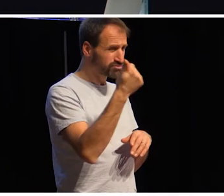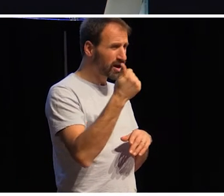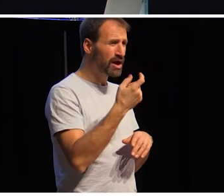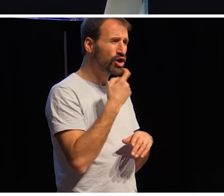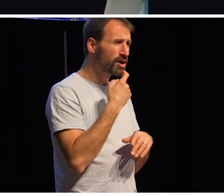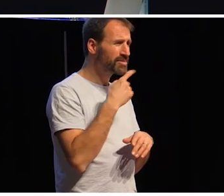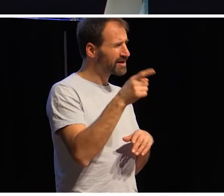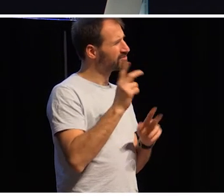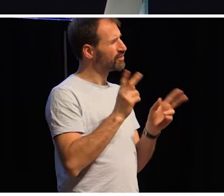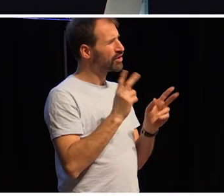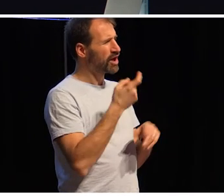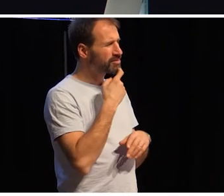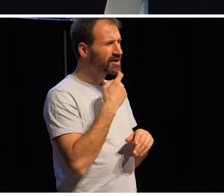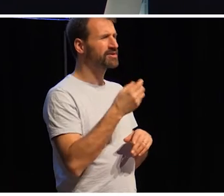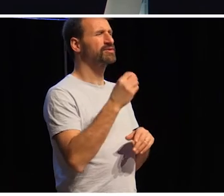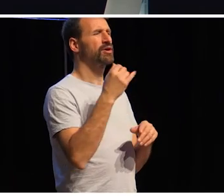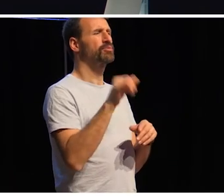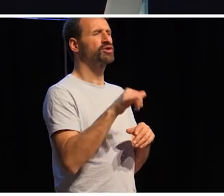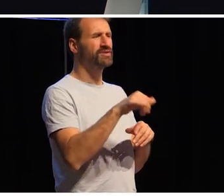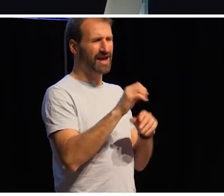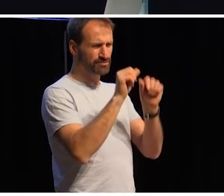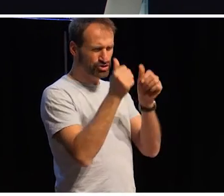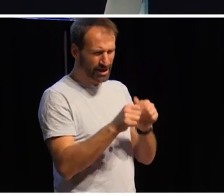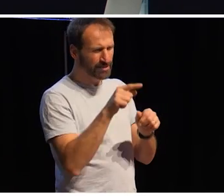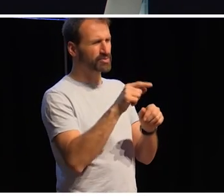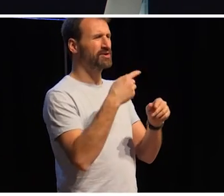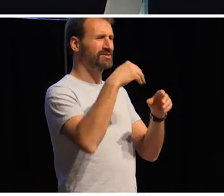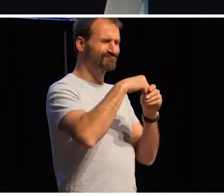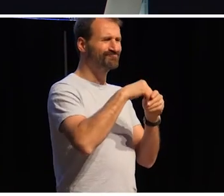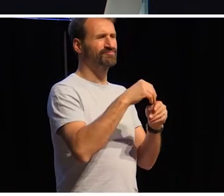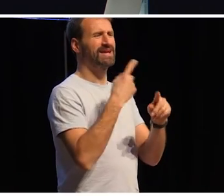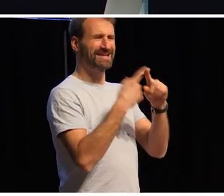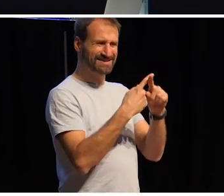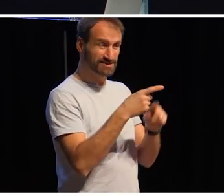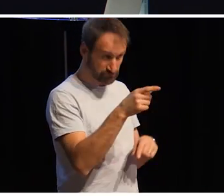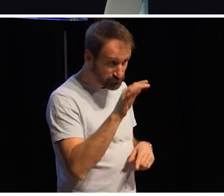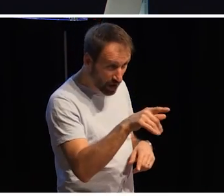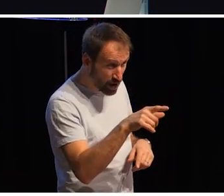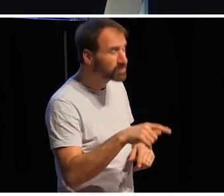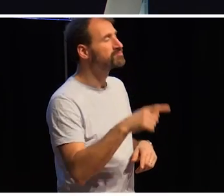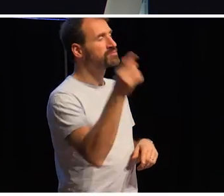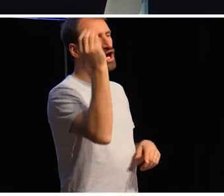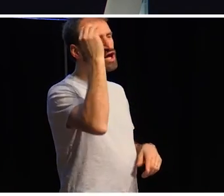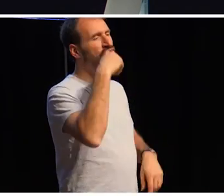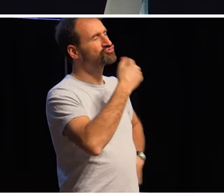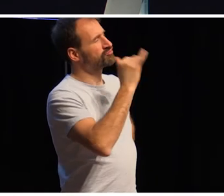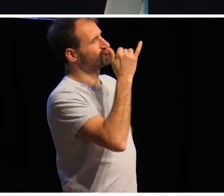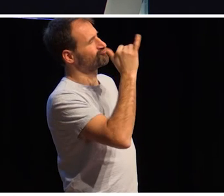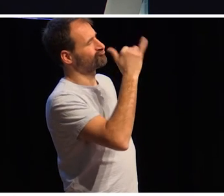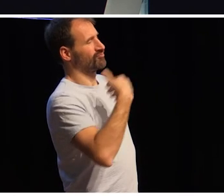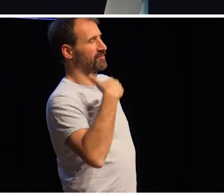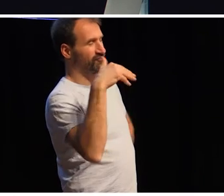changes on a prototype chain, one parameter named x? And the cache is like, well, sure I do. You find your x by just looking at this